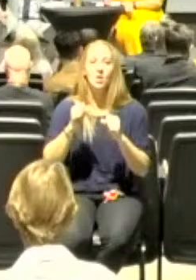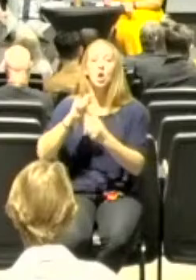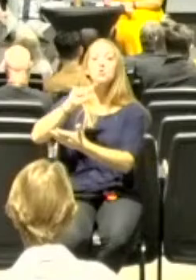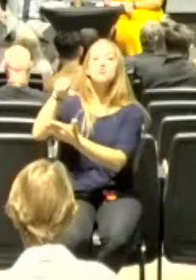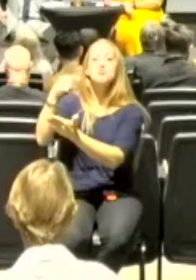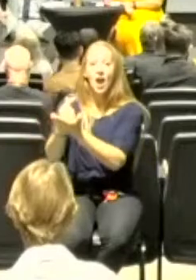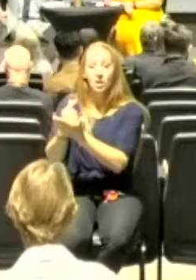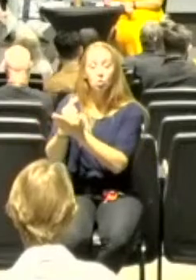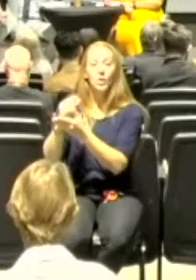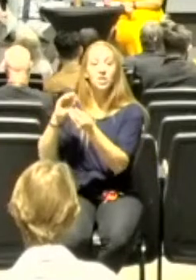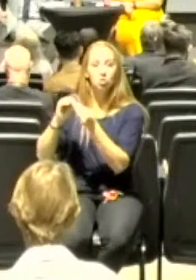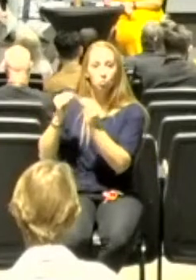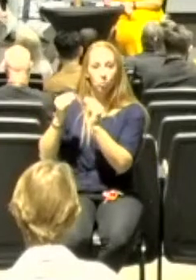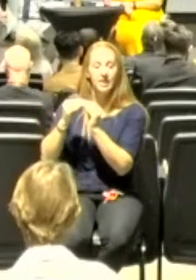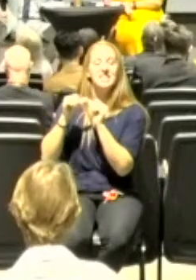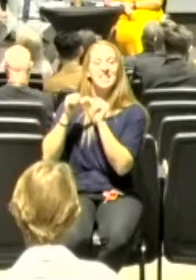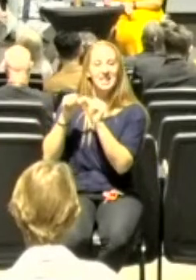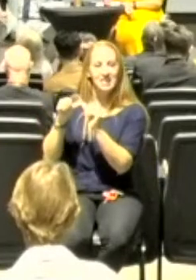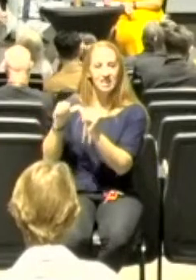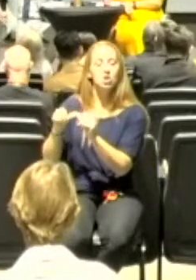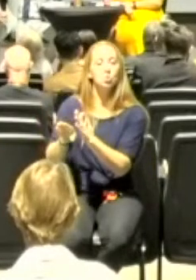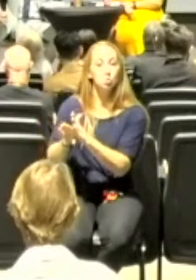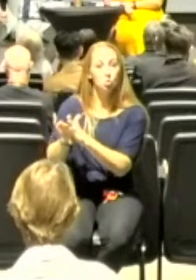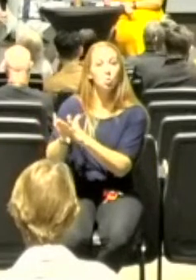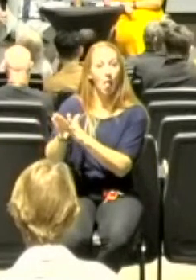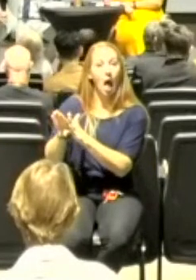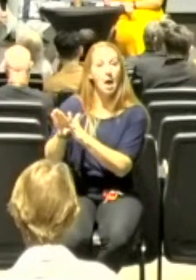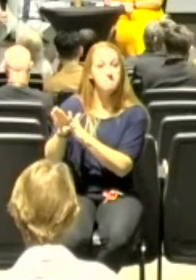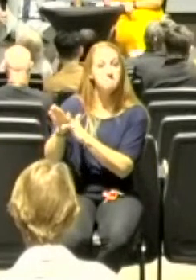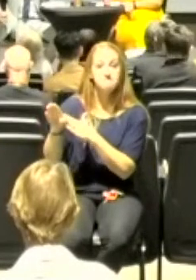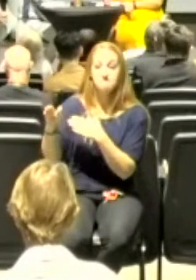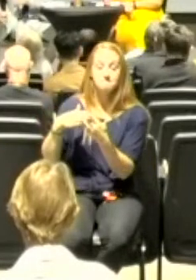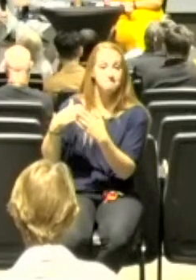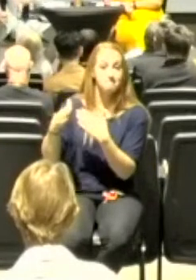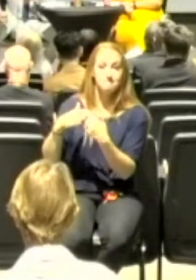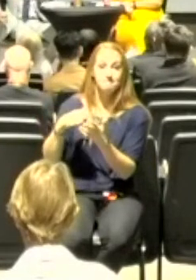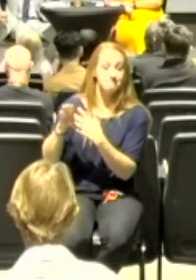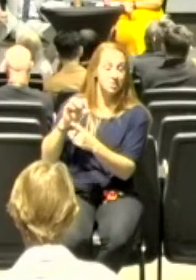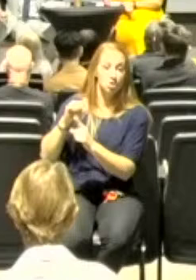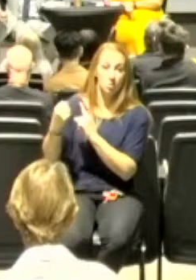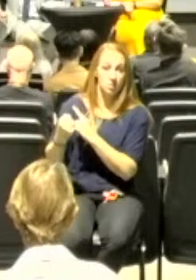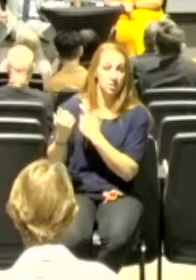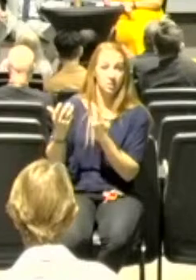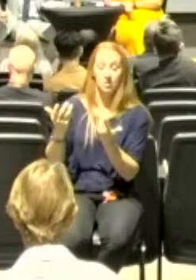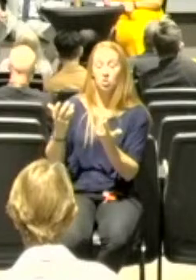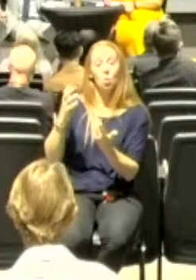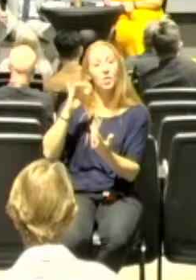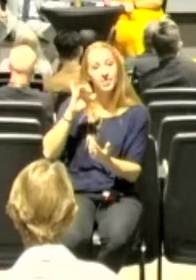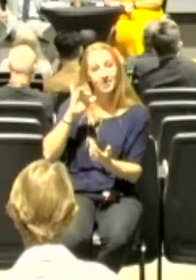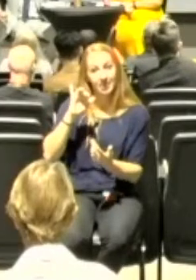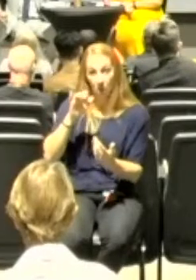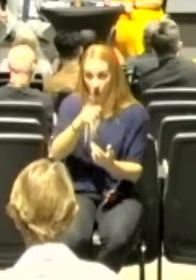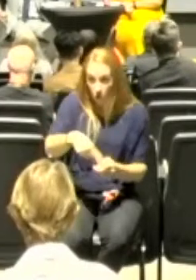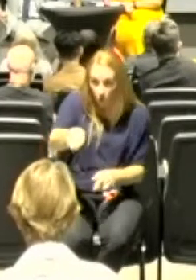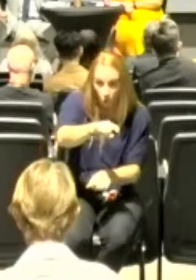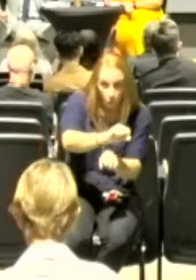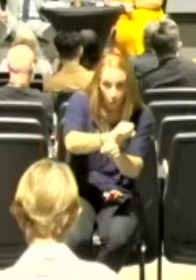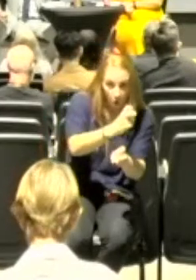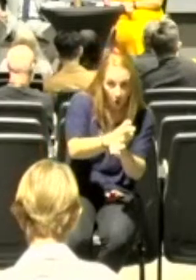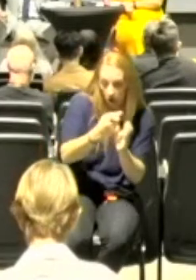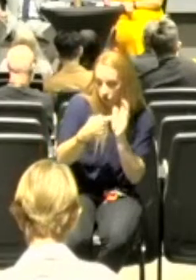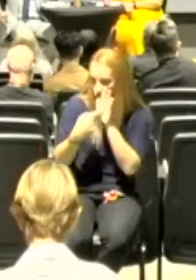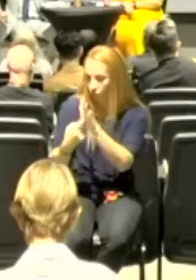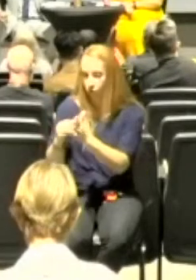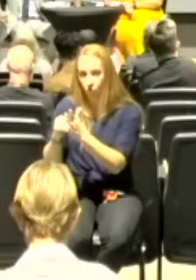Again, our graduation rates do continue to climb despite all these challenging circumstances. The testament to everything you're doing is a testament to how hard the students are working. So we've